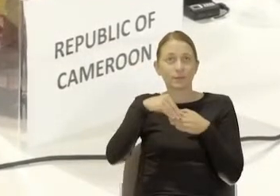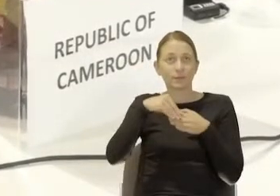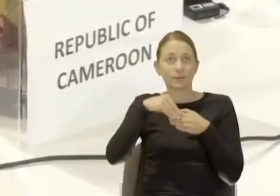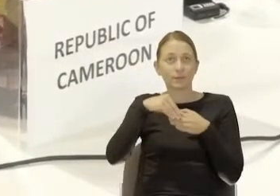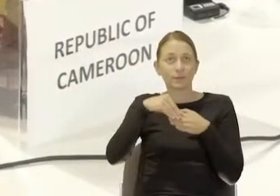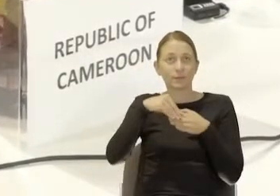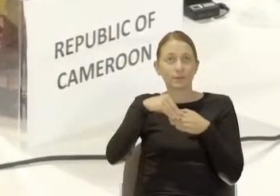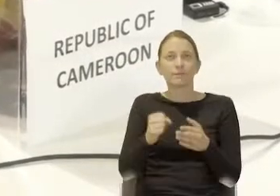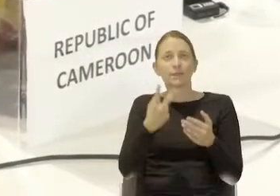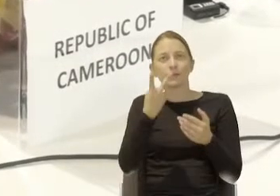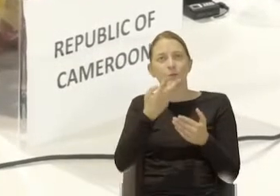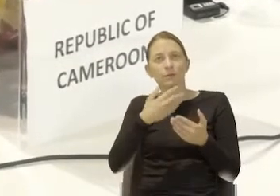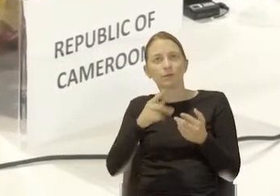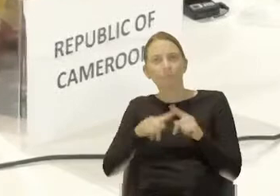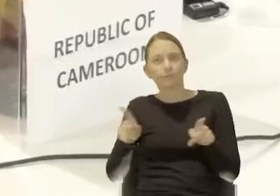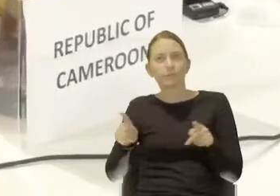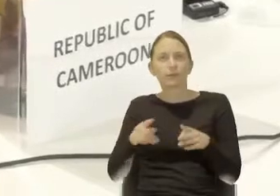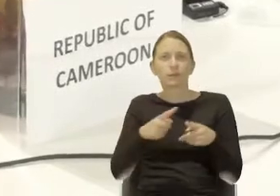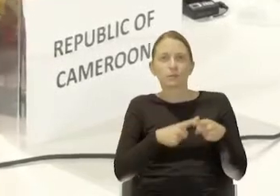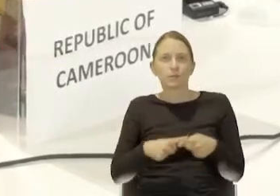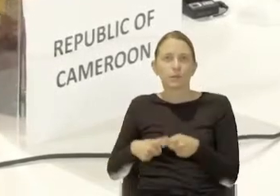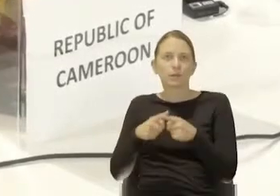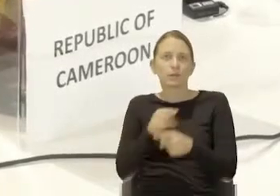we also have a company that